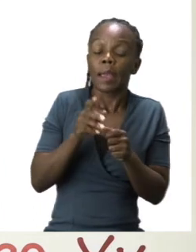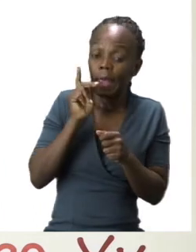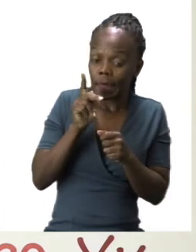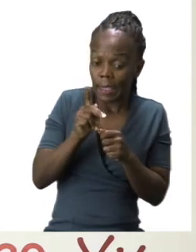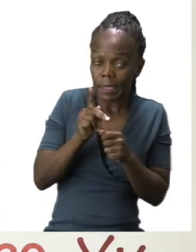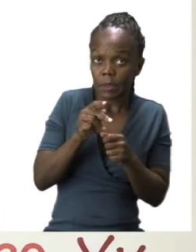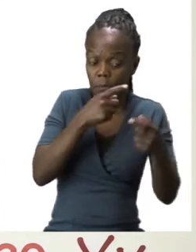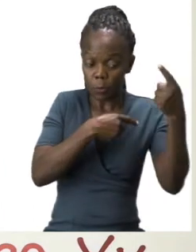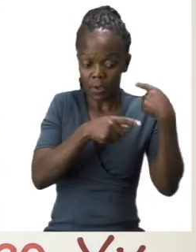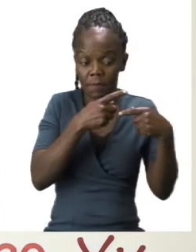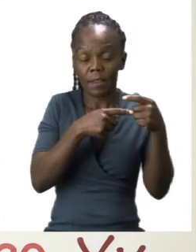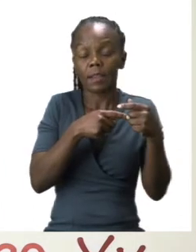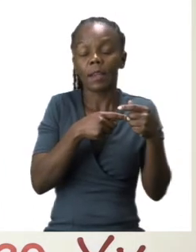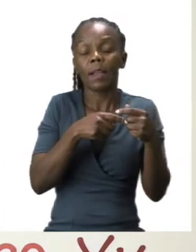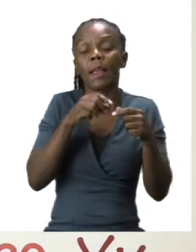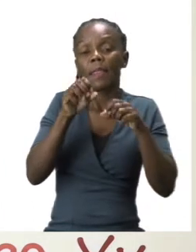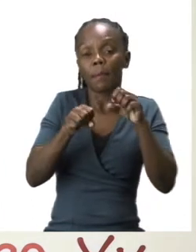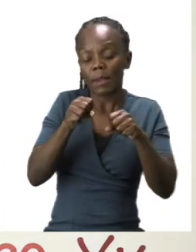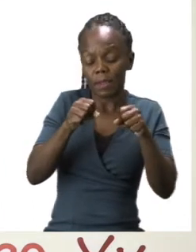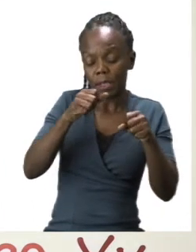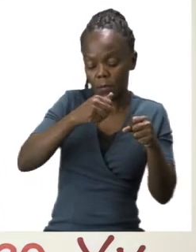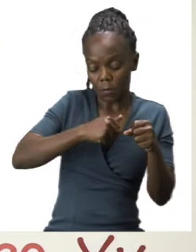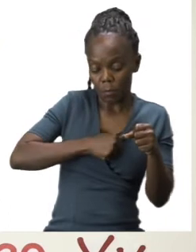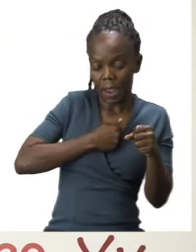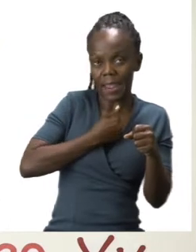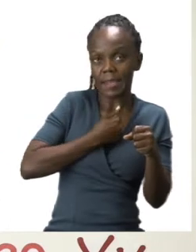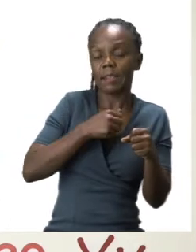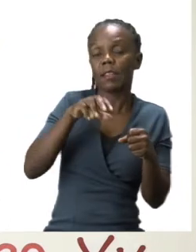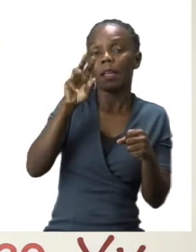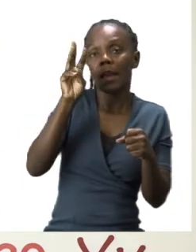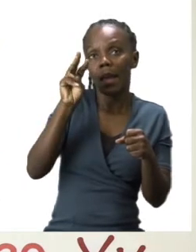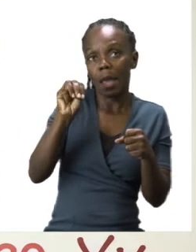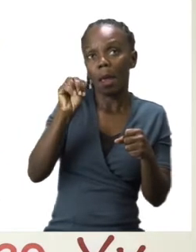bicycle, we say the bicycle is mine,